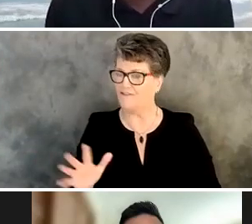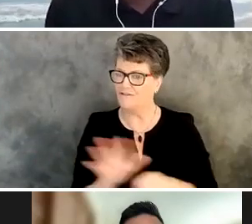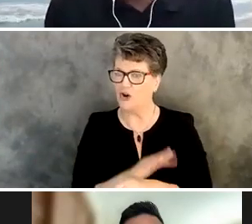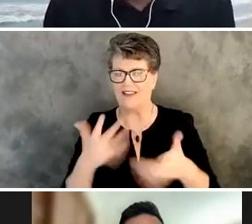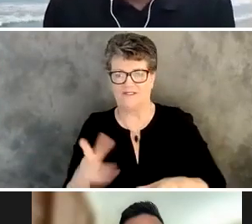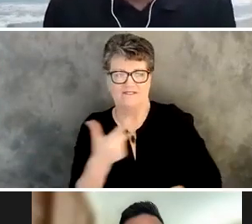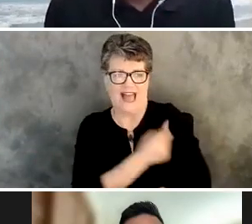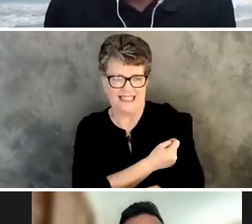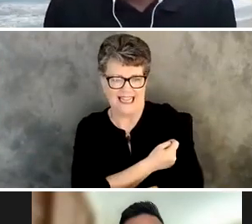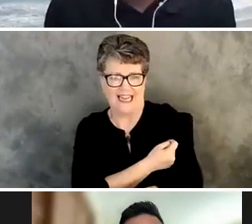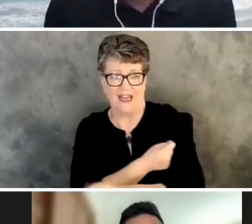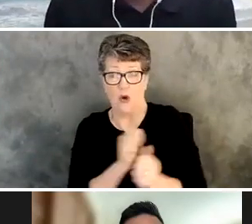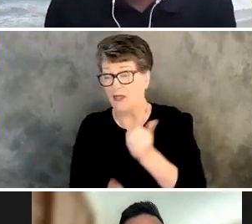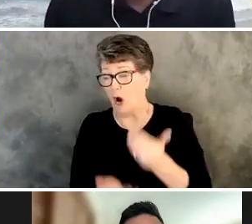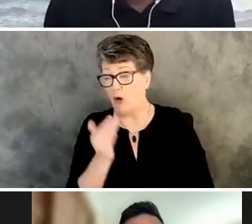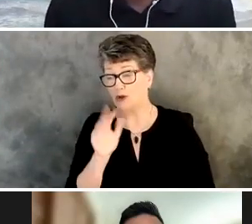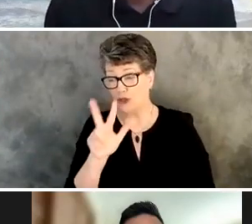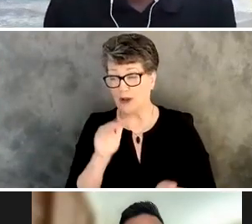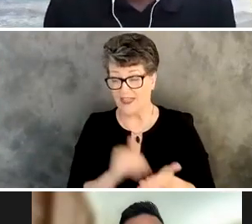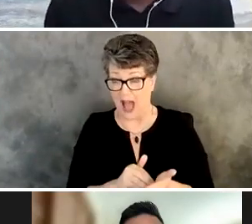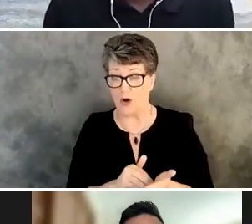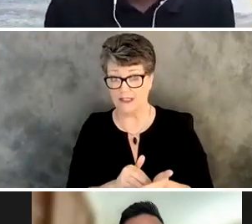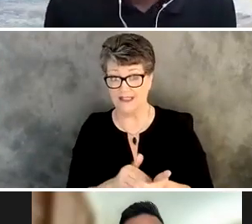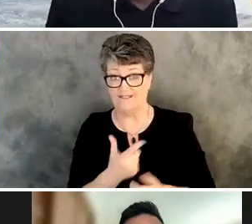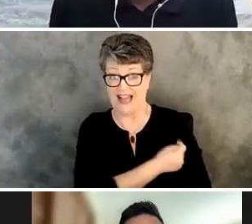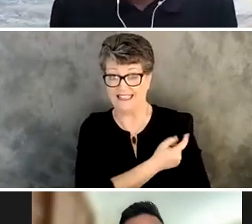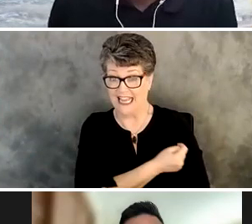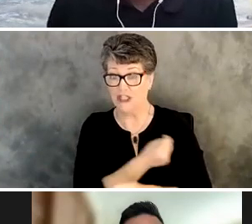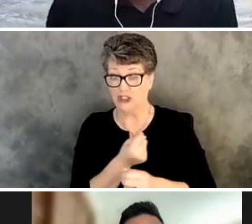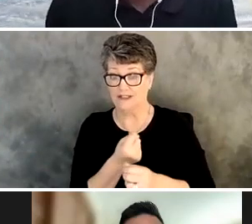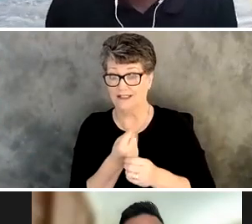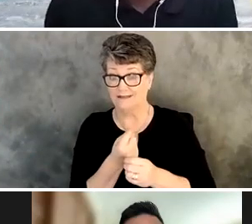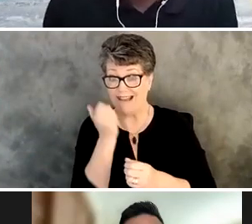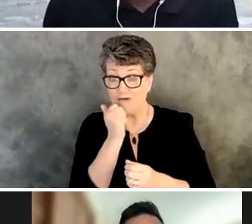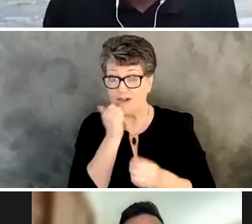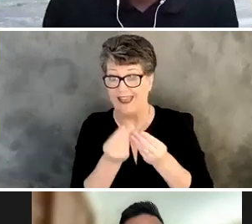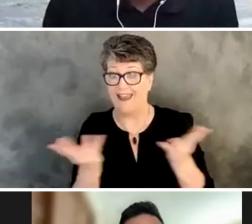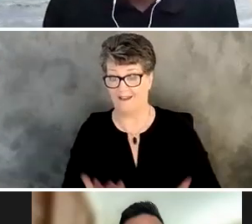with almost 3,000 doses per day on average.